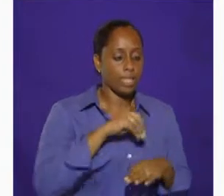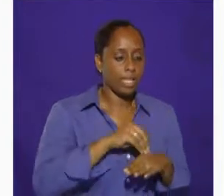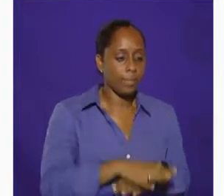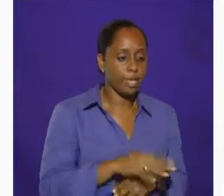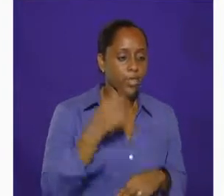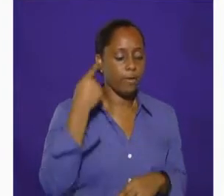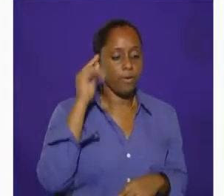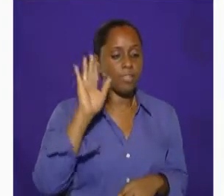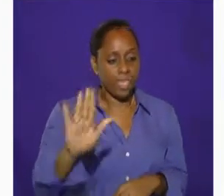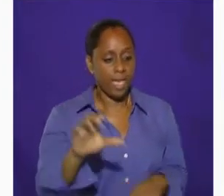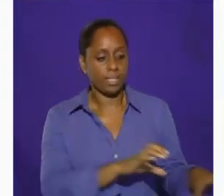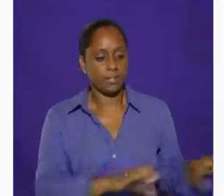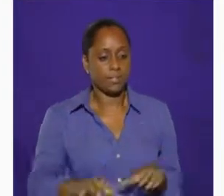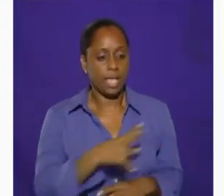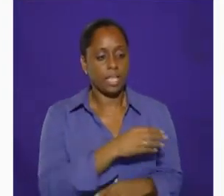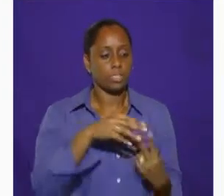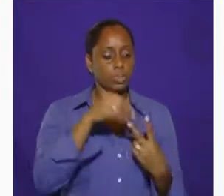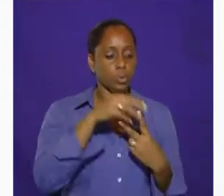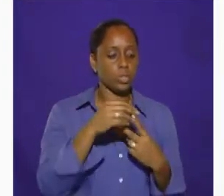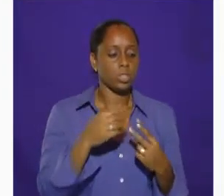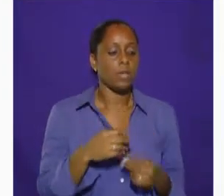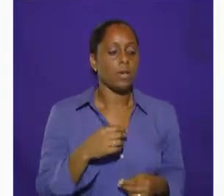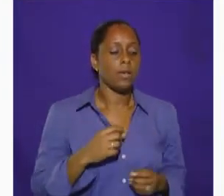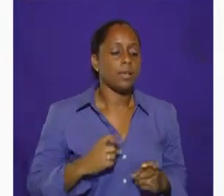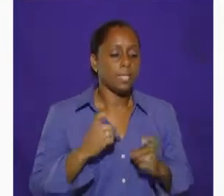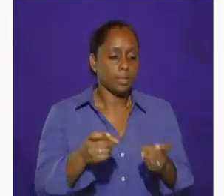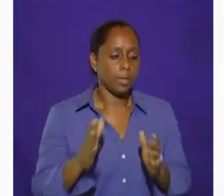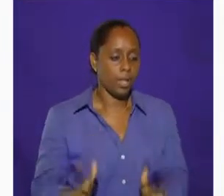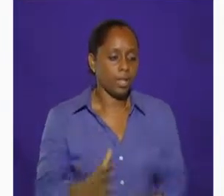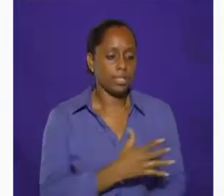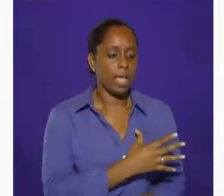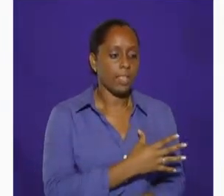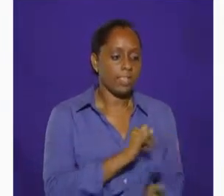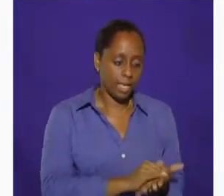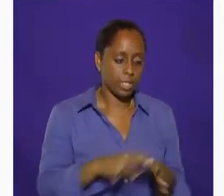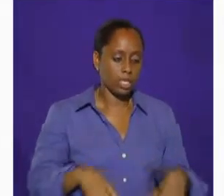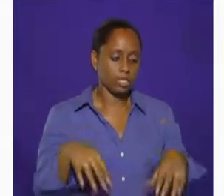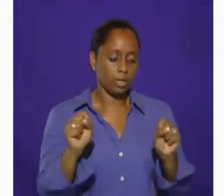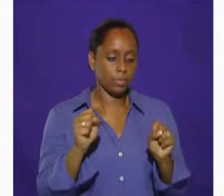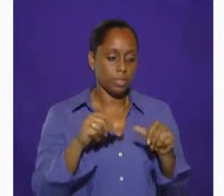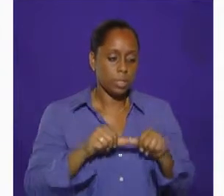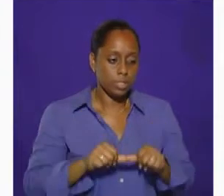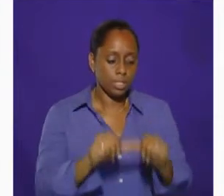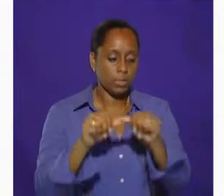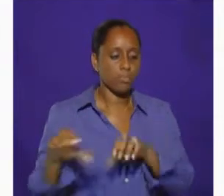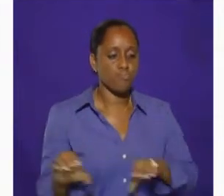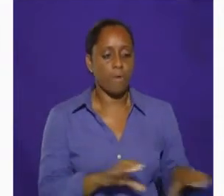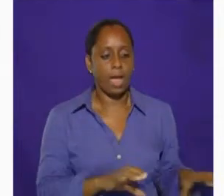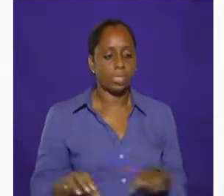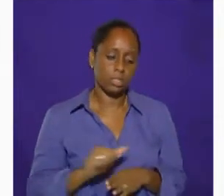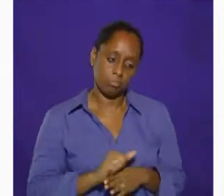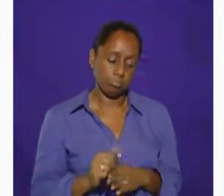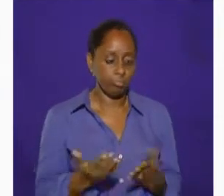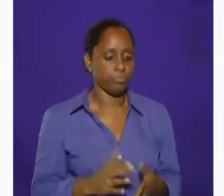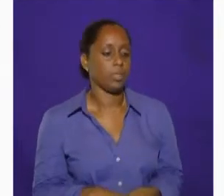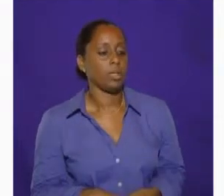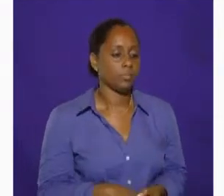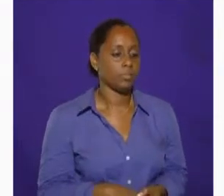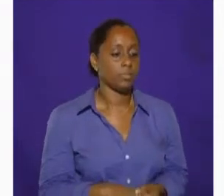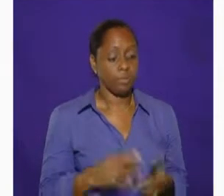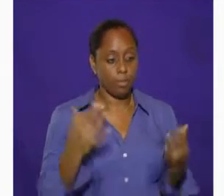the environmental impacts of their activities and choose suppliers that adopt sustainable